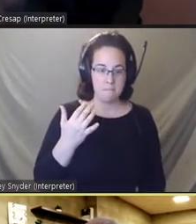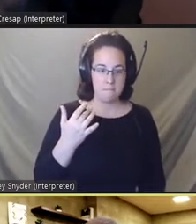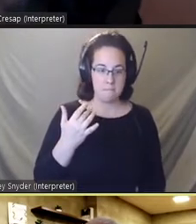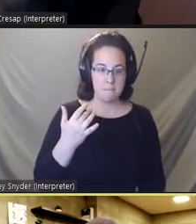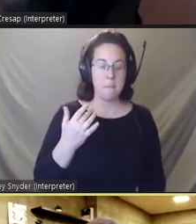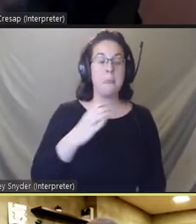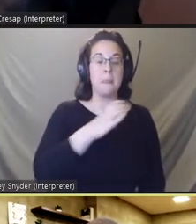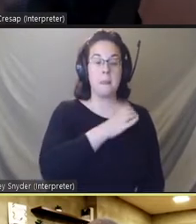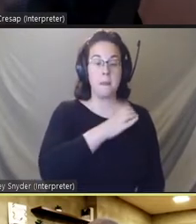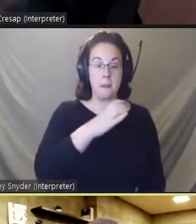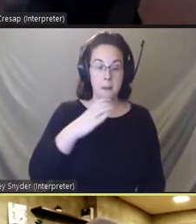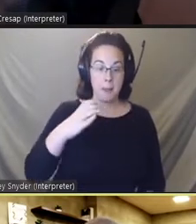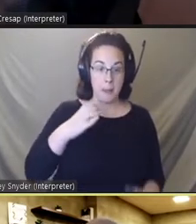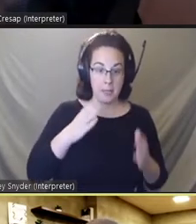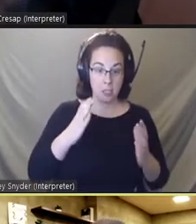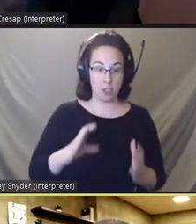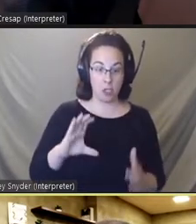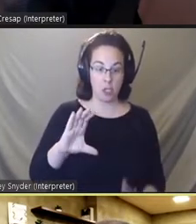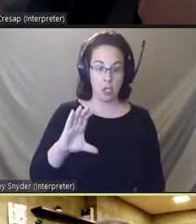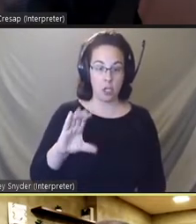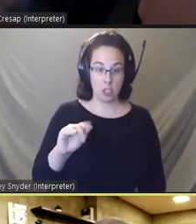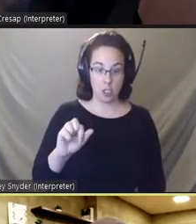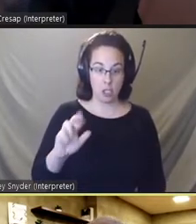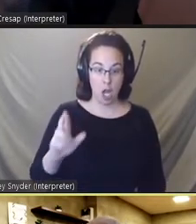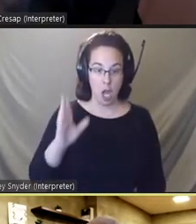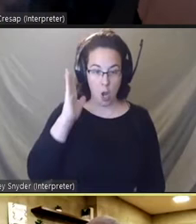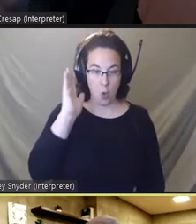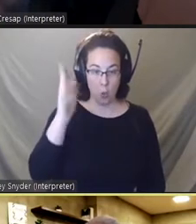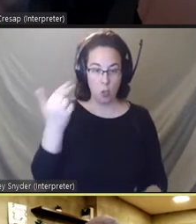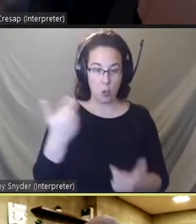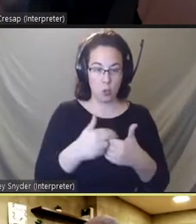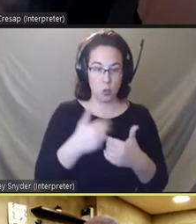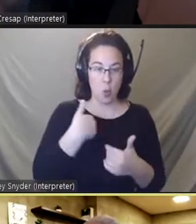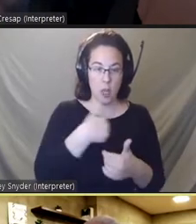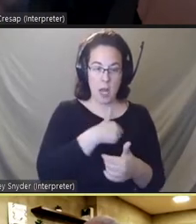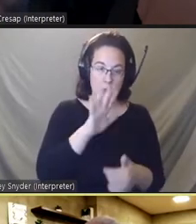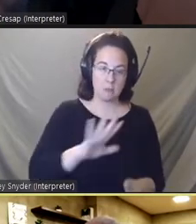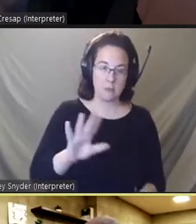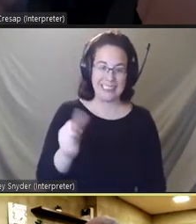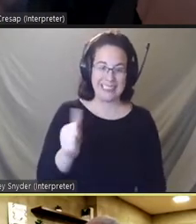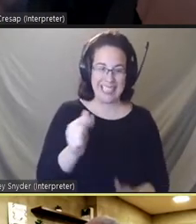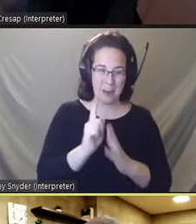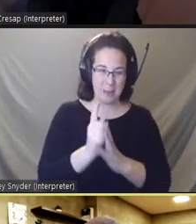Commissioner Carr on in probably about 10 minutes or so.